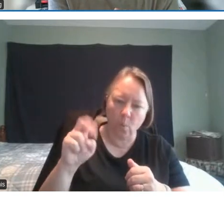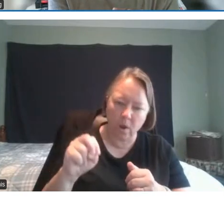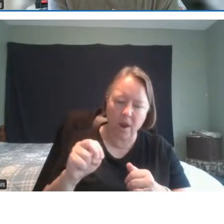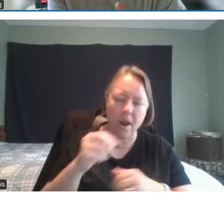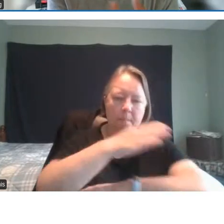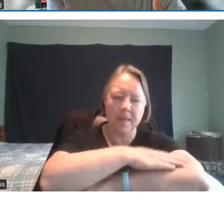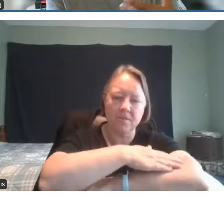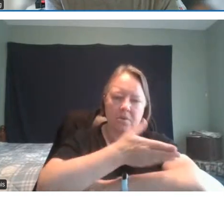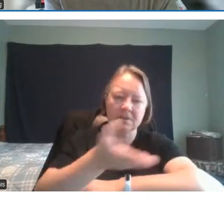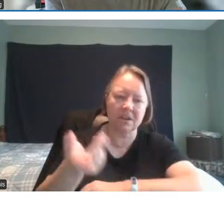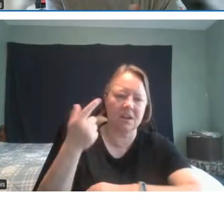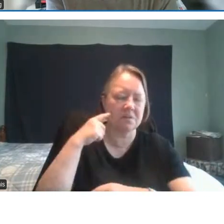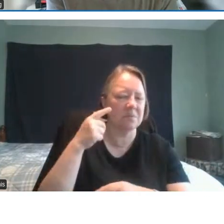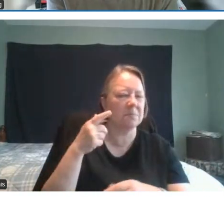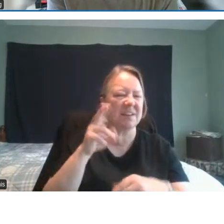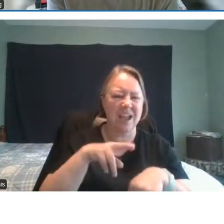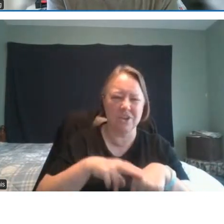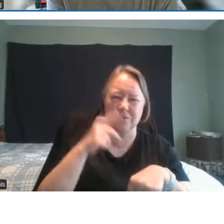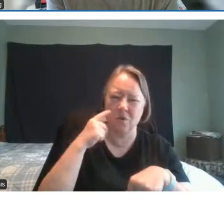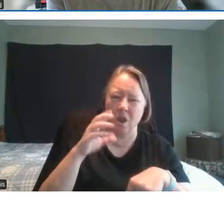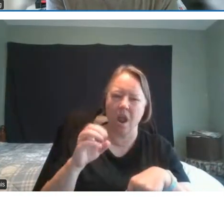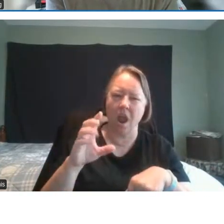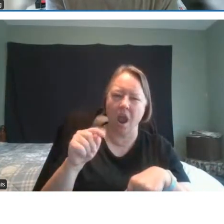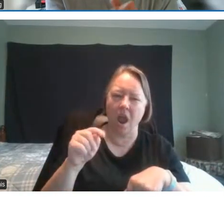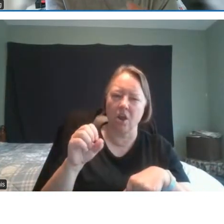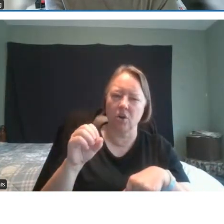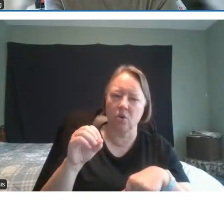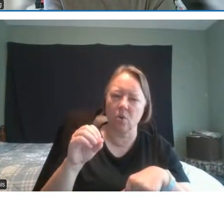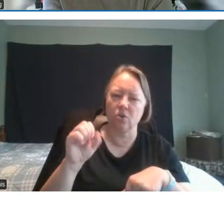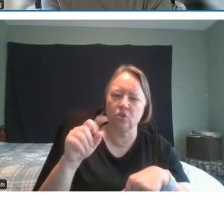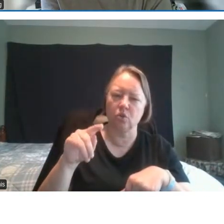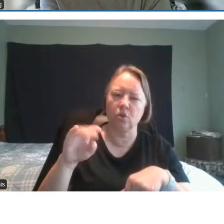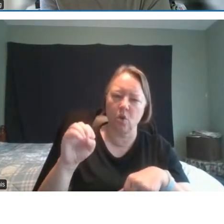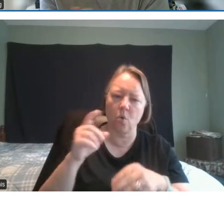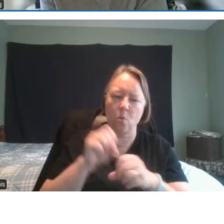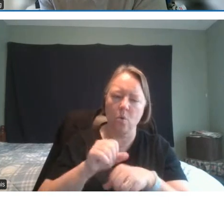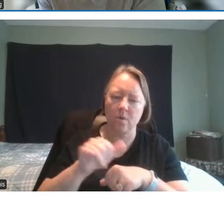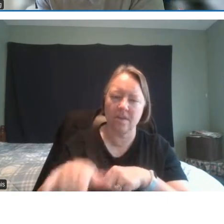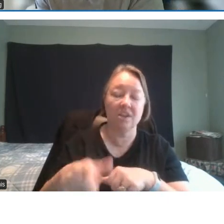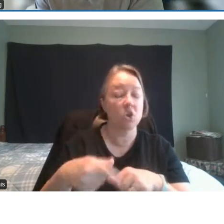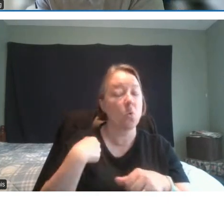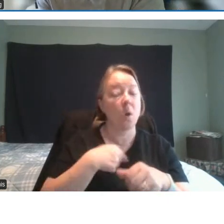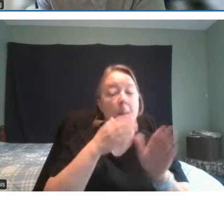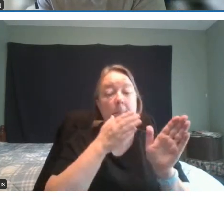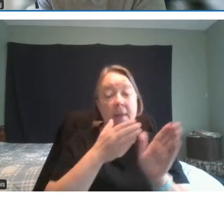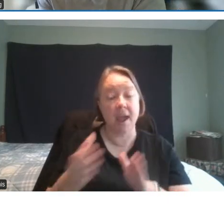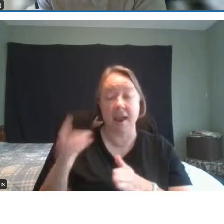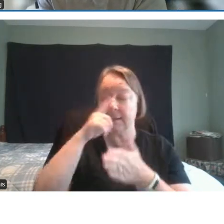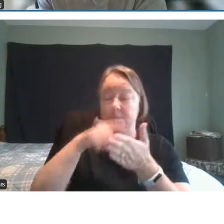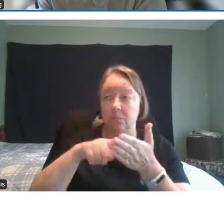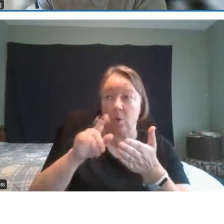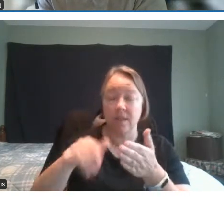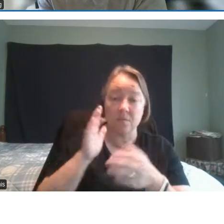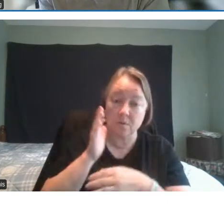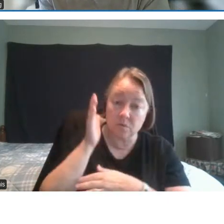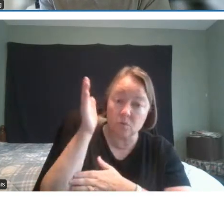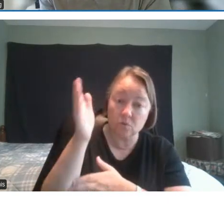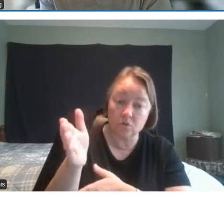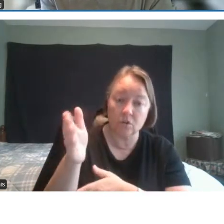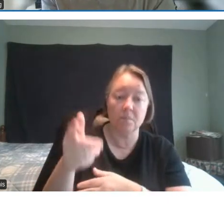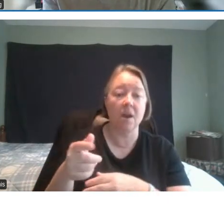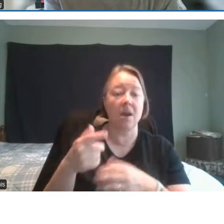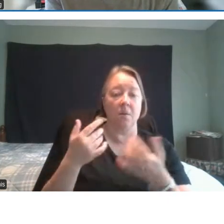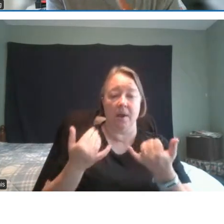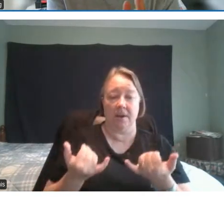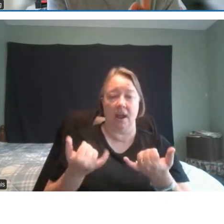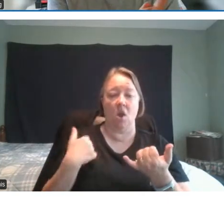for OctoStudio to in some way communicate with them. So definitely we're planning to explore that as a future feature. But even right